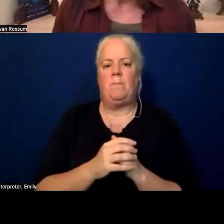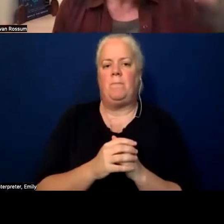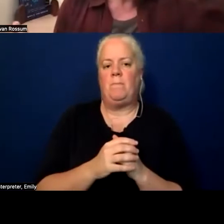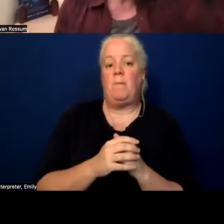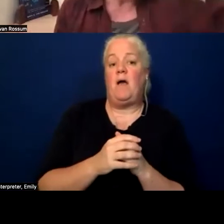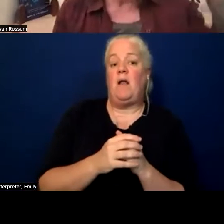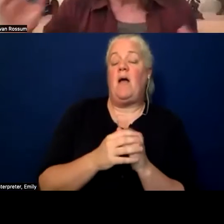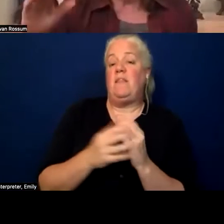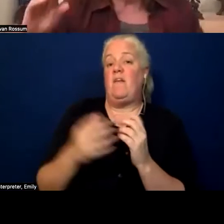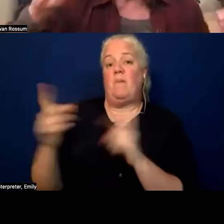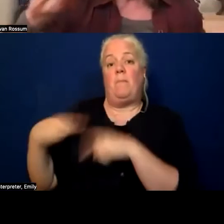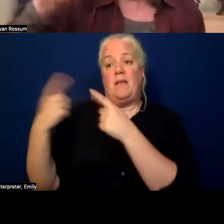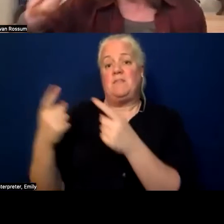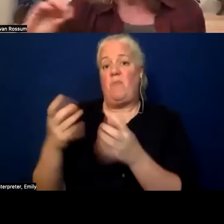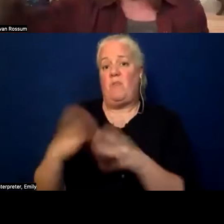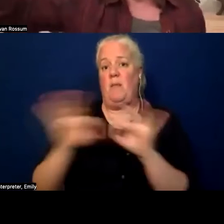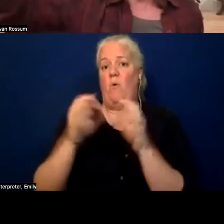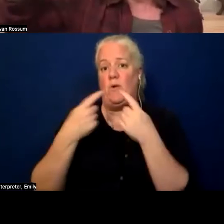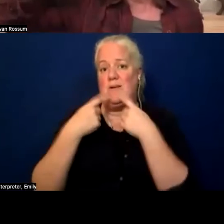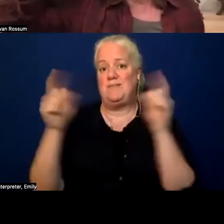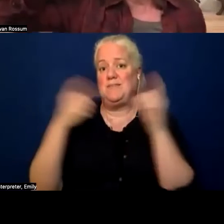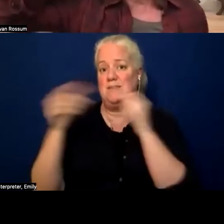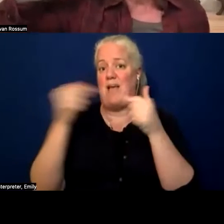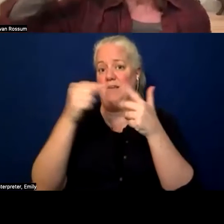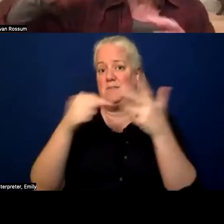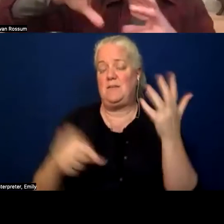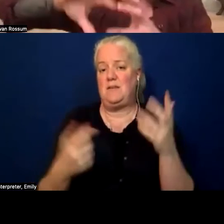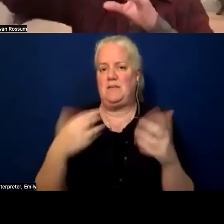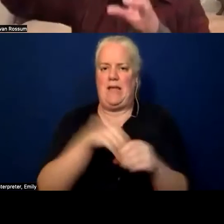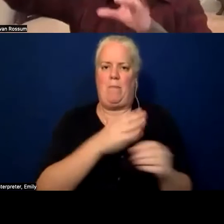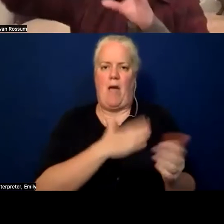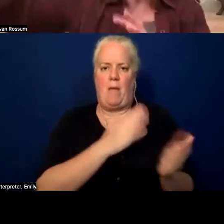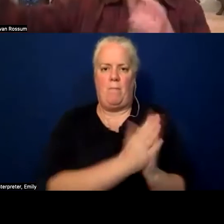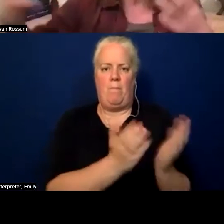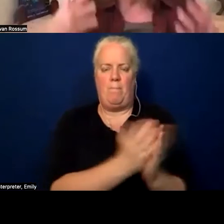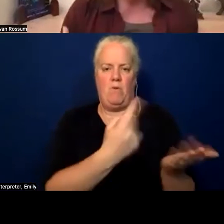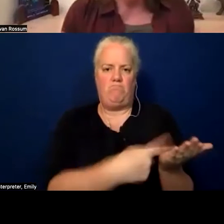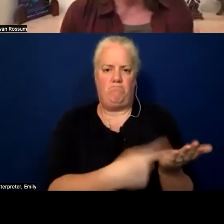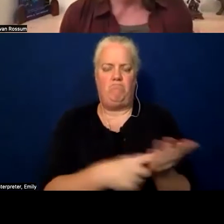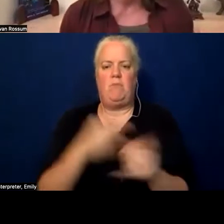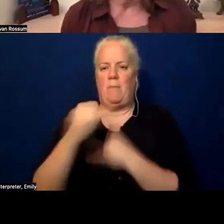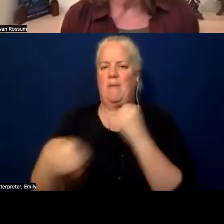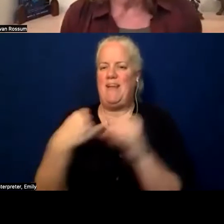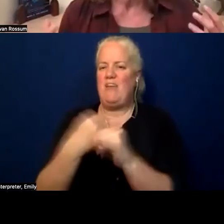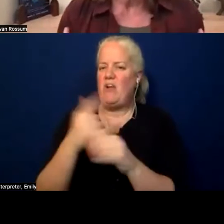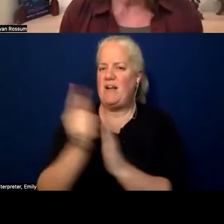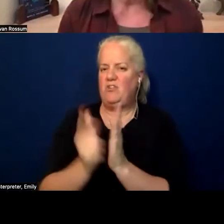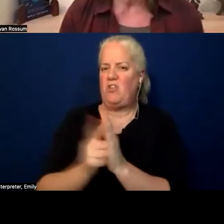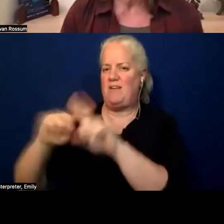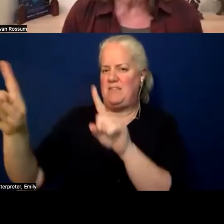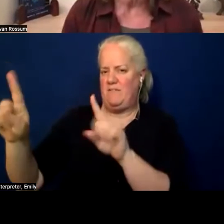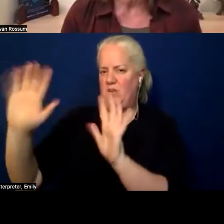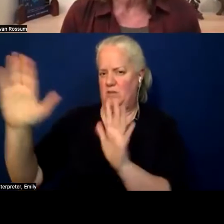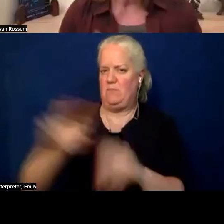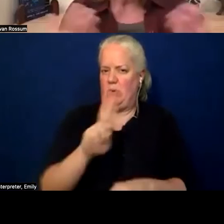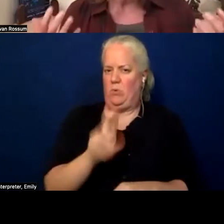important successes, and I do try to cover a few of those in the book, but you know, international law is different than US law. And